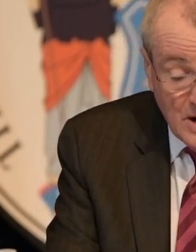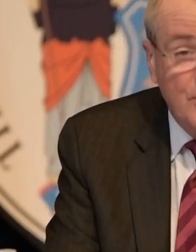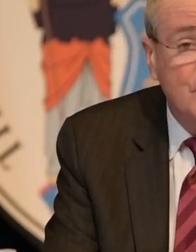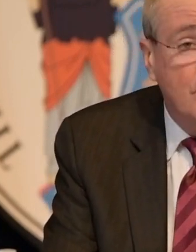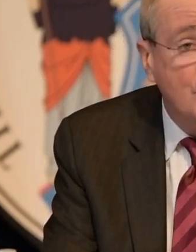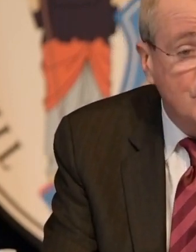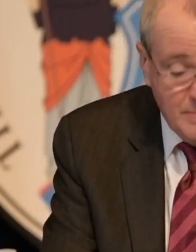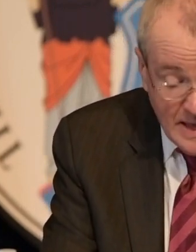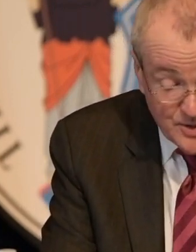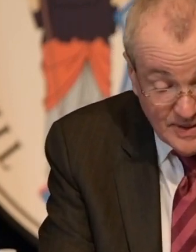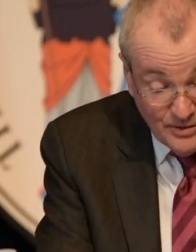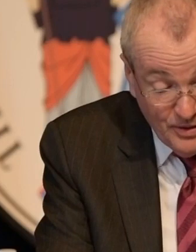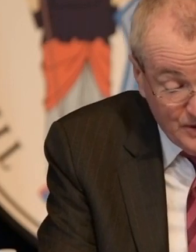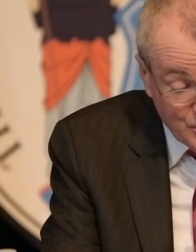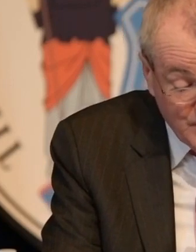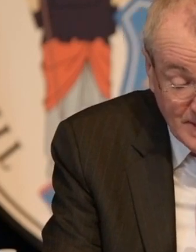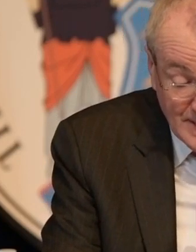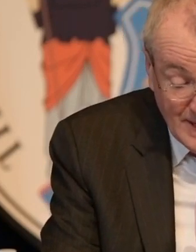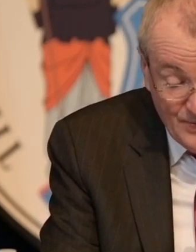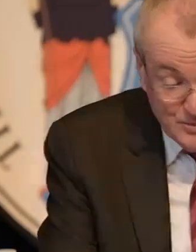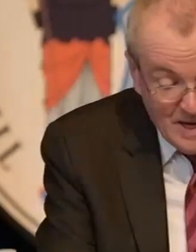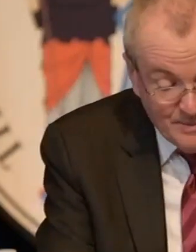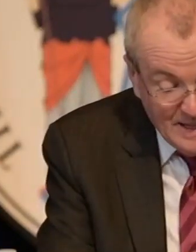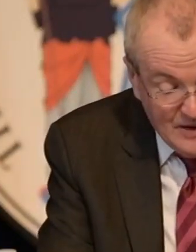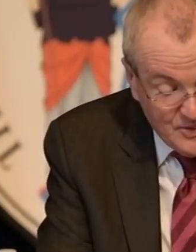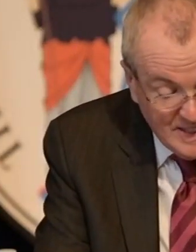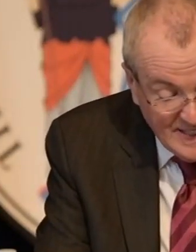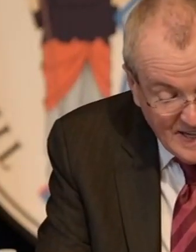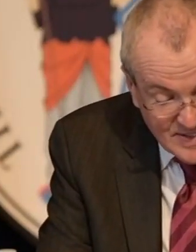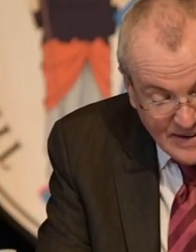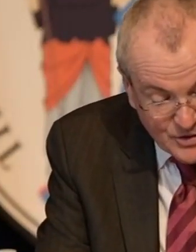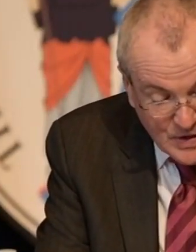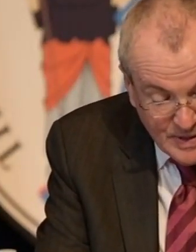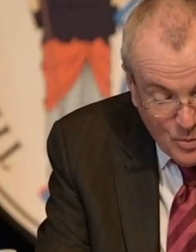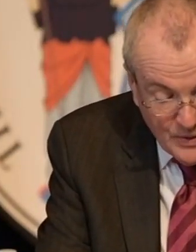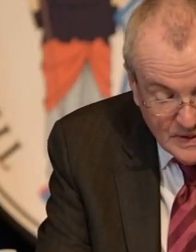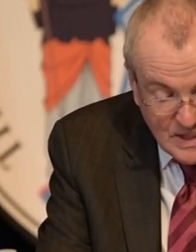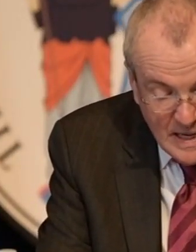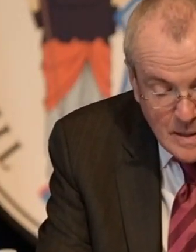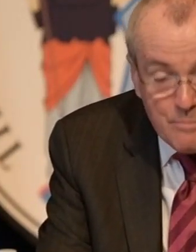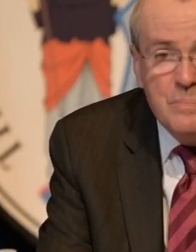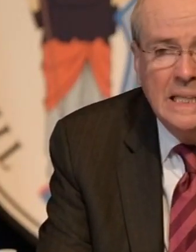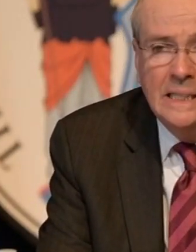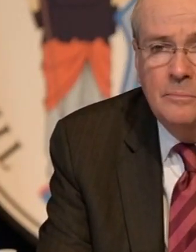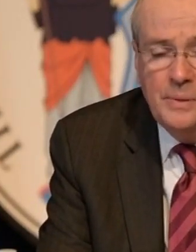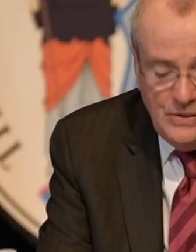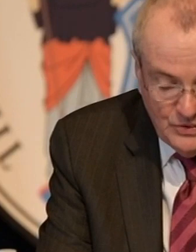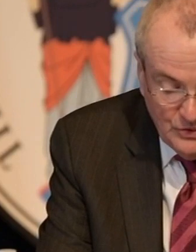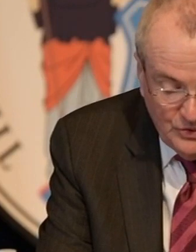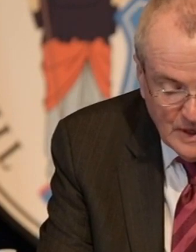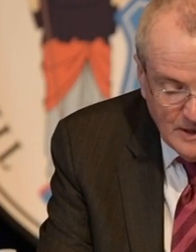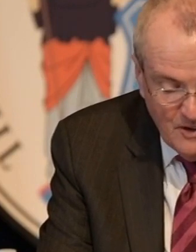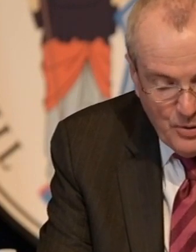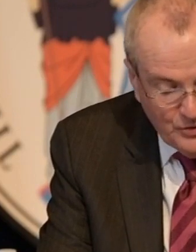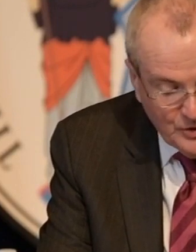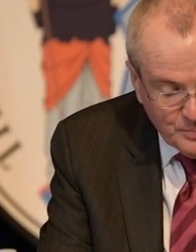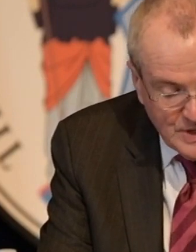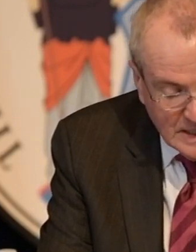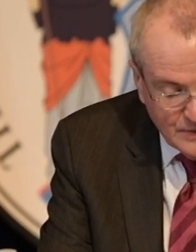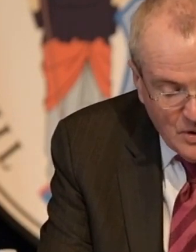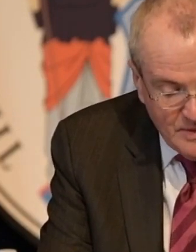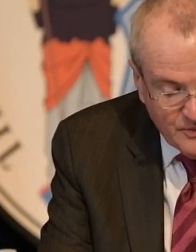that the Office of Emergency Management, under the leadership of this man to my left, has now distributed more than 10 million pieces of